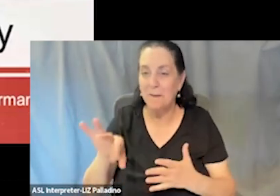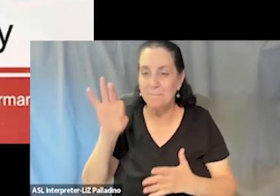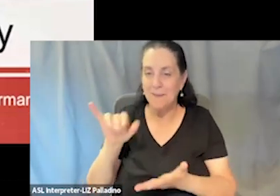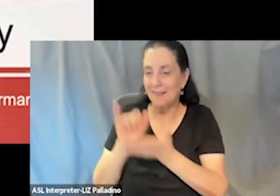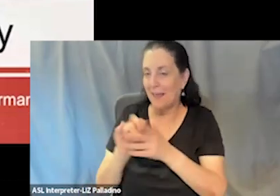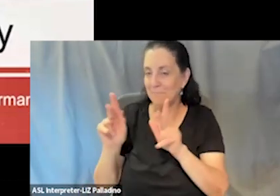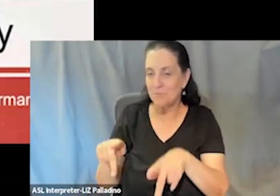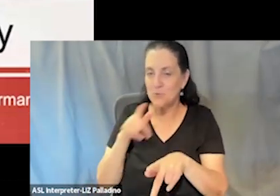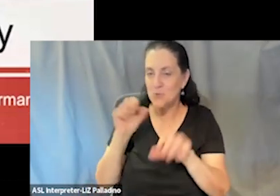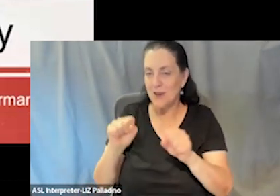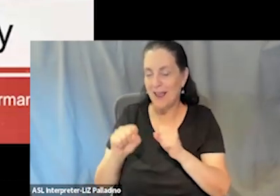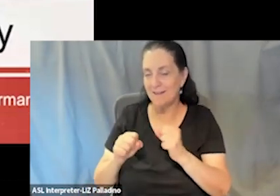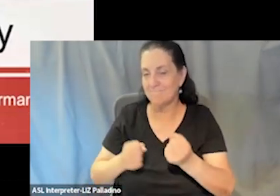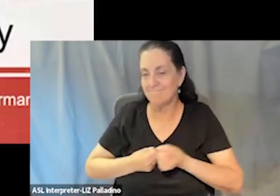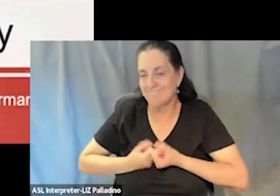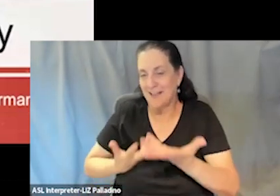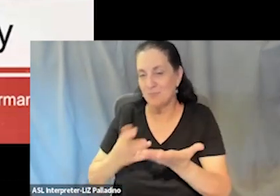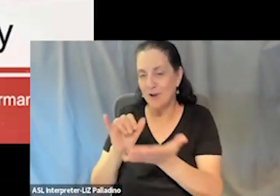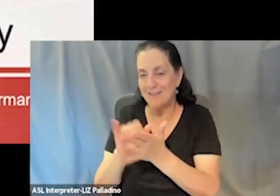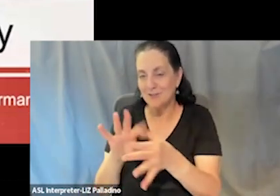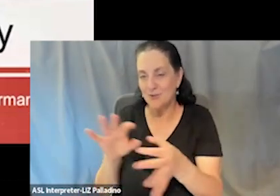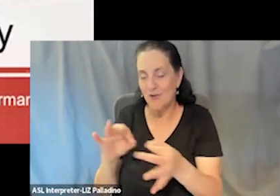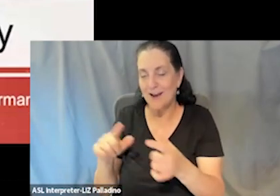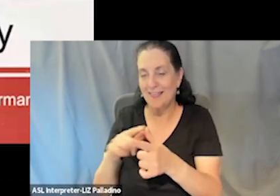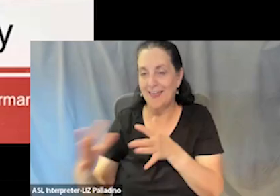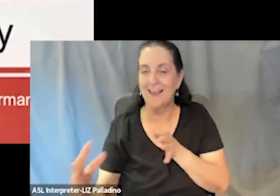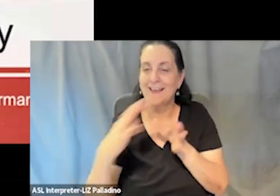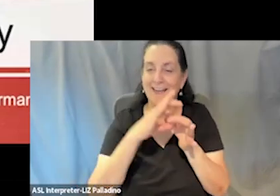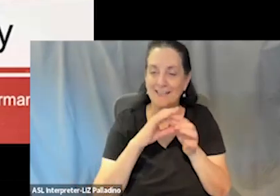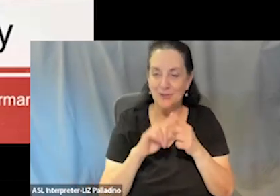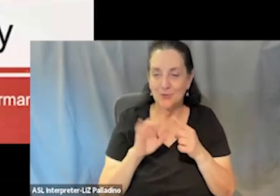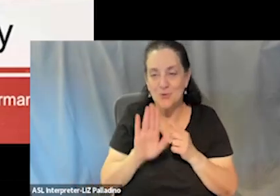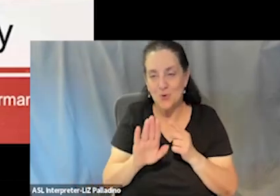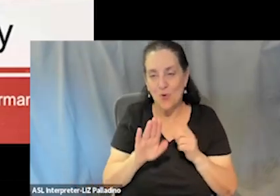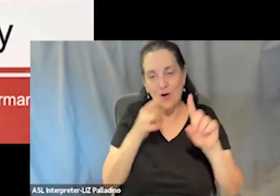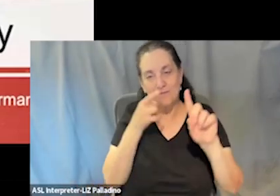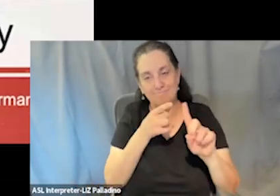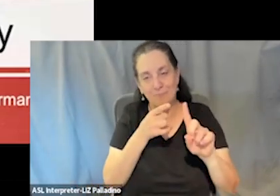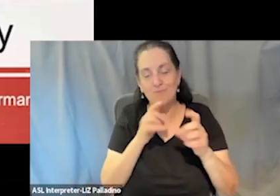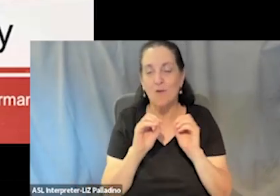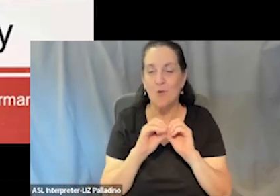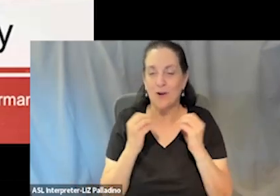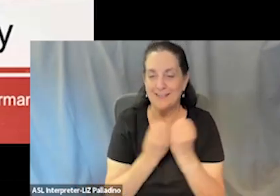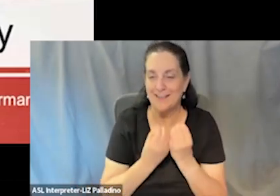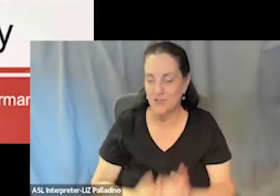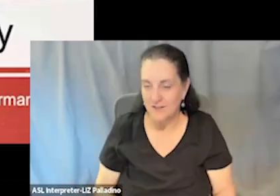personal story, and then tie it back to the greater purpose of your organization.